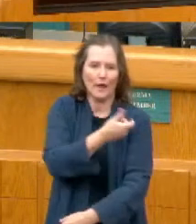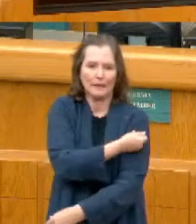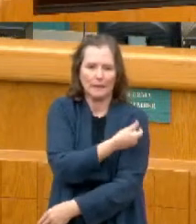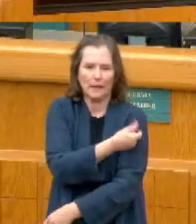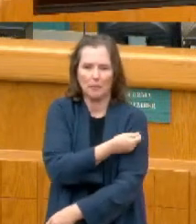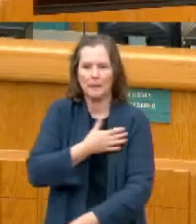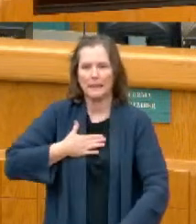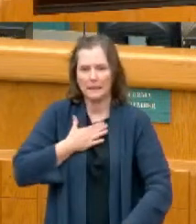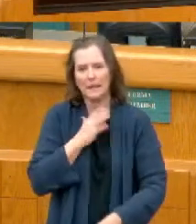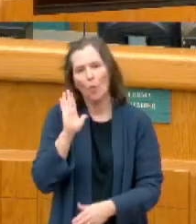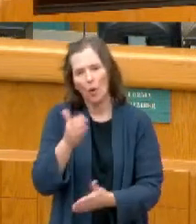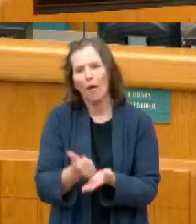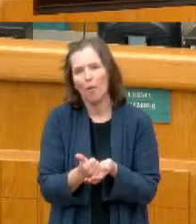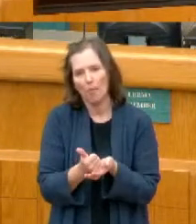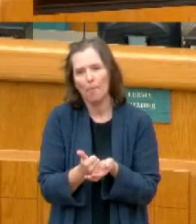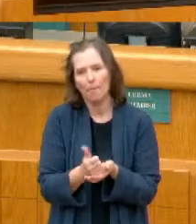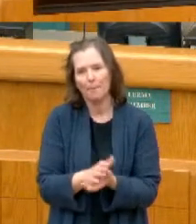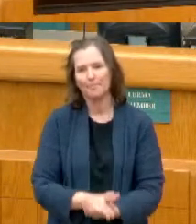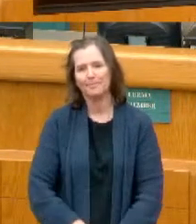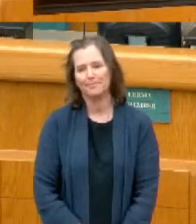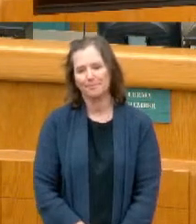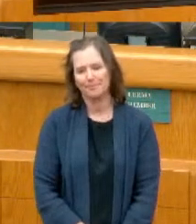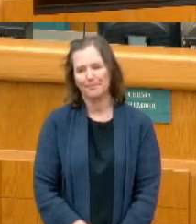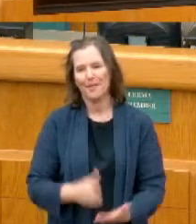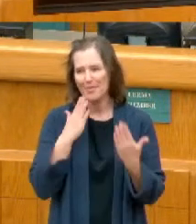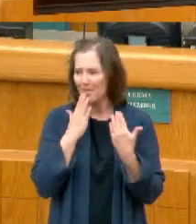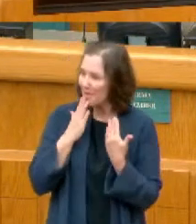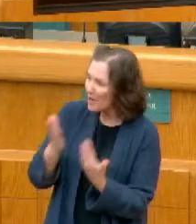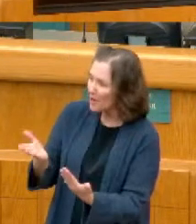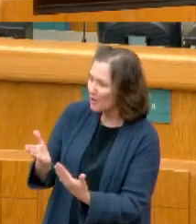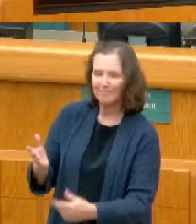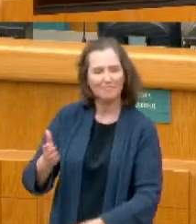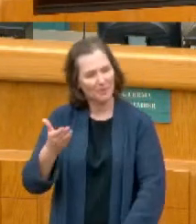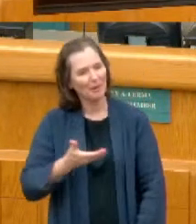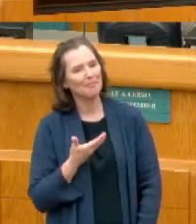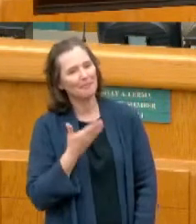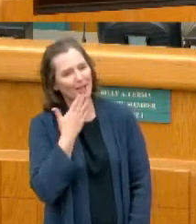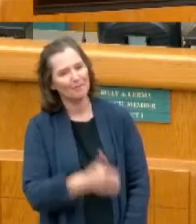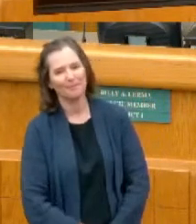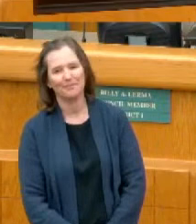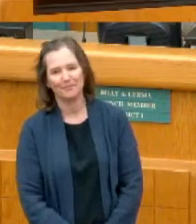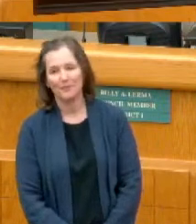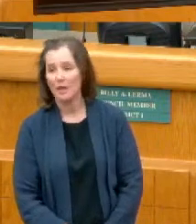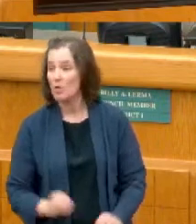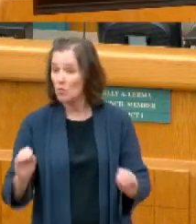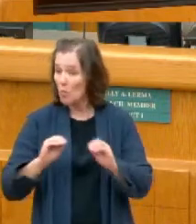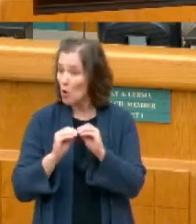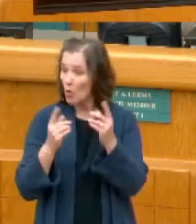You're welcome.